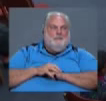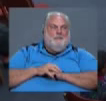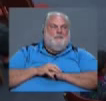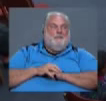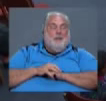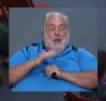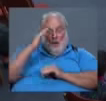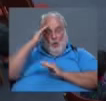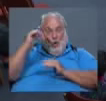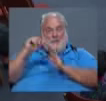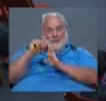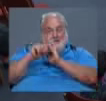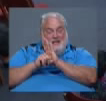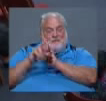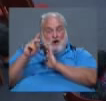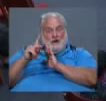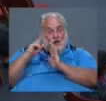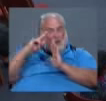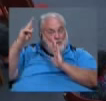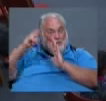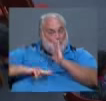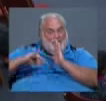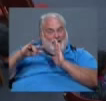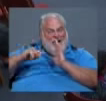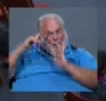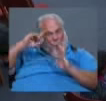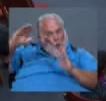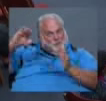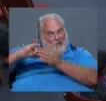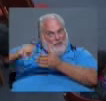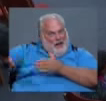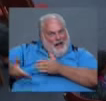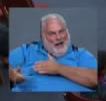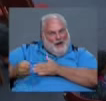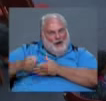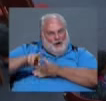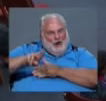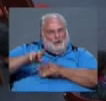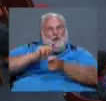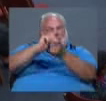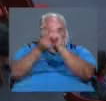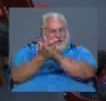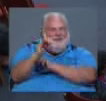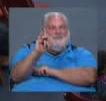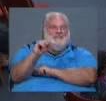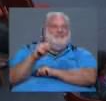I hope the state of Arkansas will read it. I hope they'll hire her to reform it.